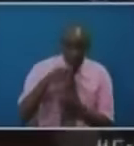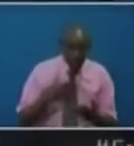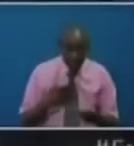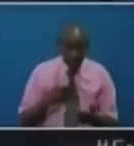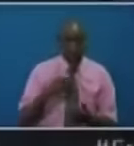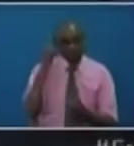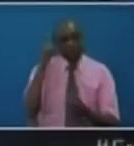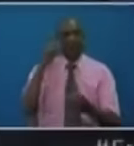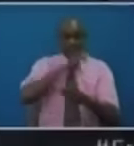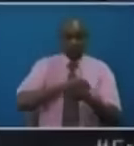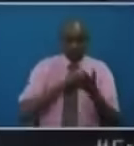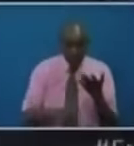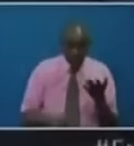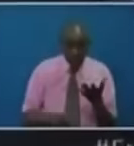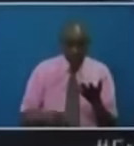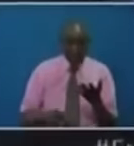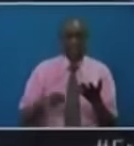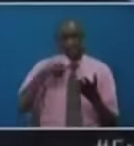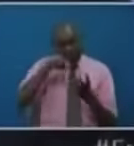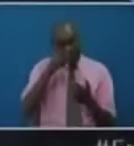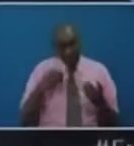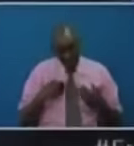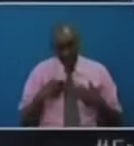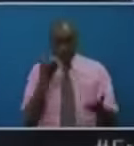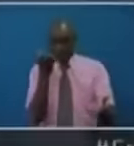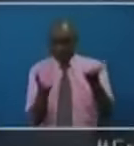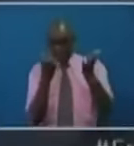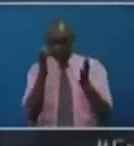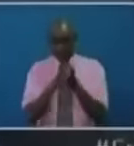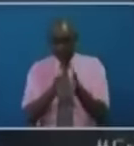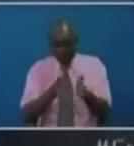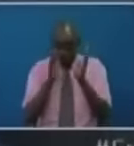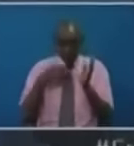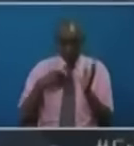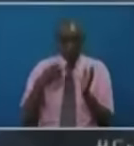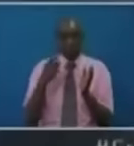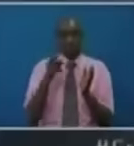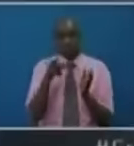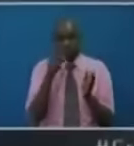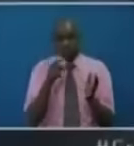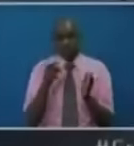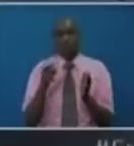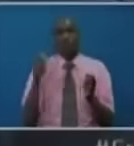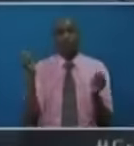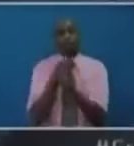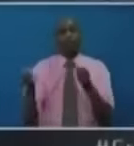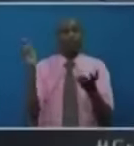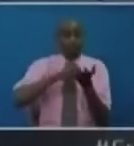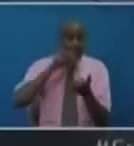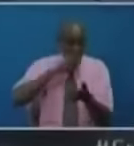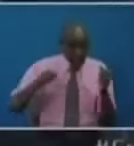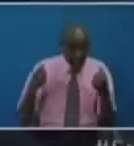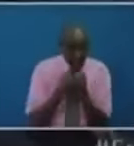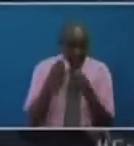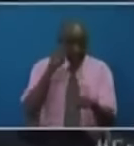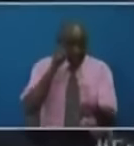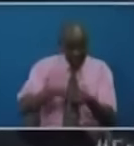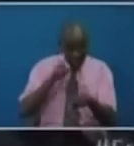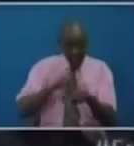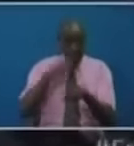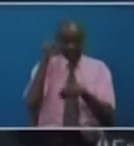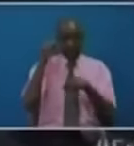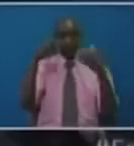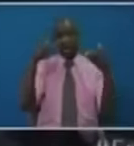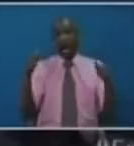one mission, that of striking balance on a roadmap to avoiding a repeat scenario of what happened after the disputed